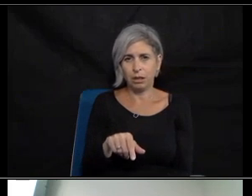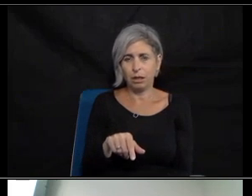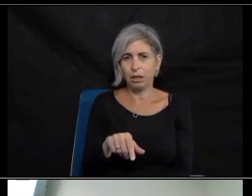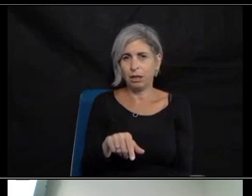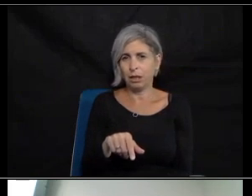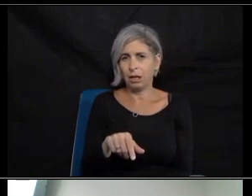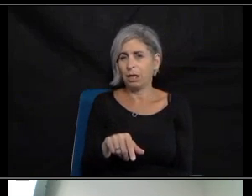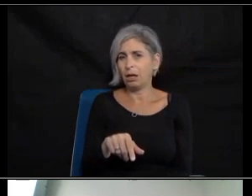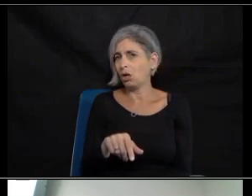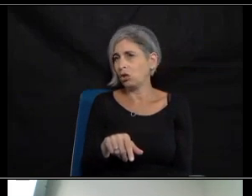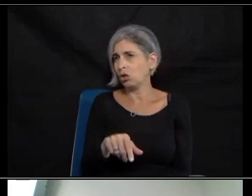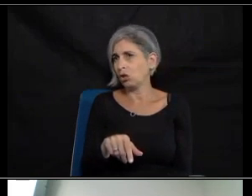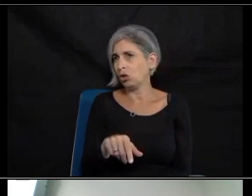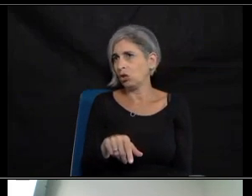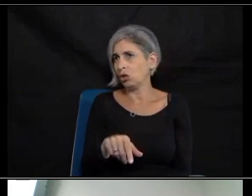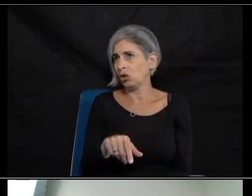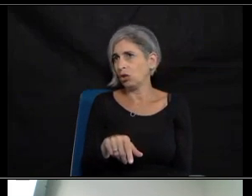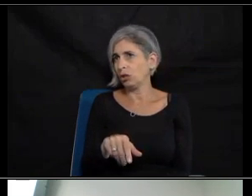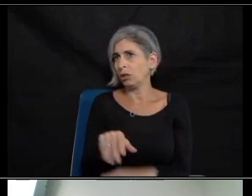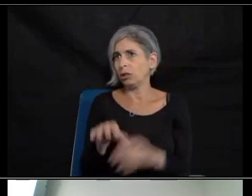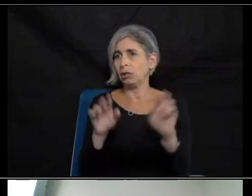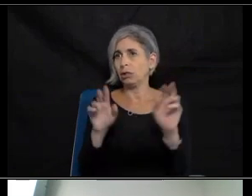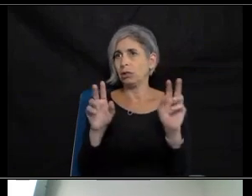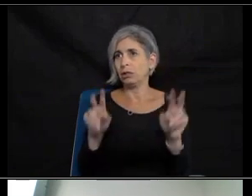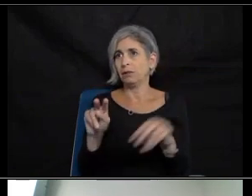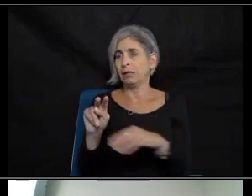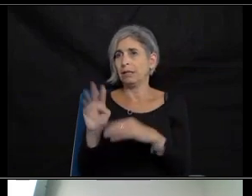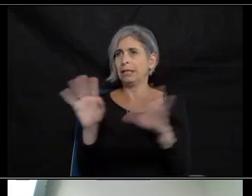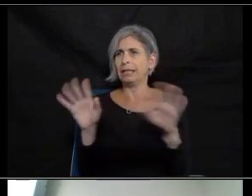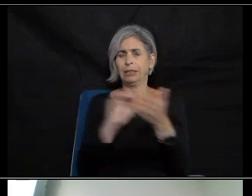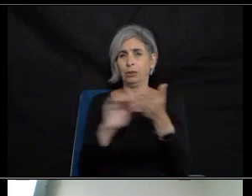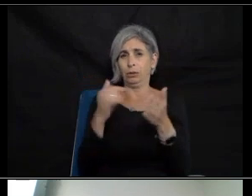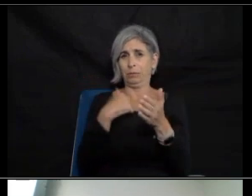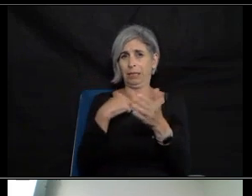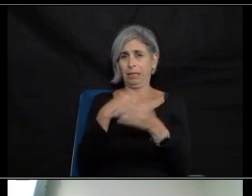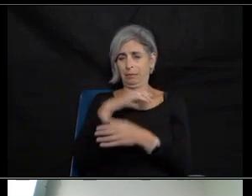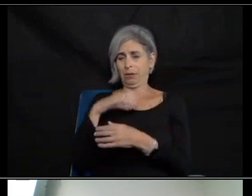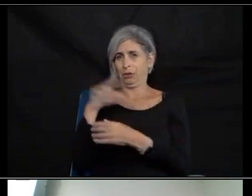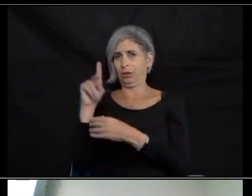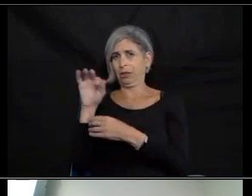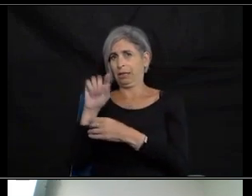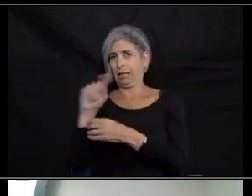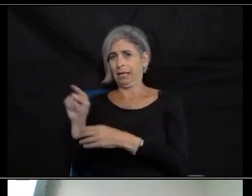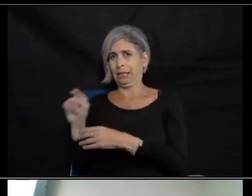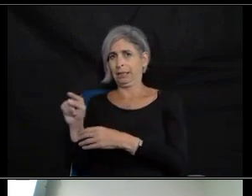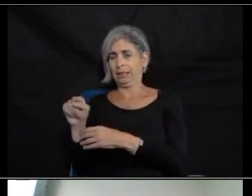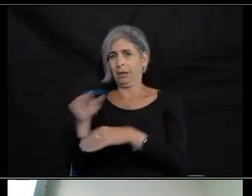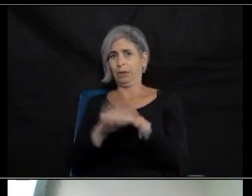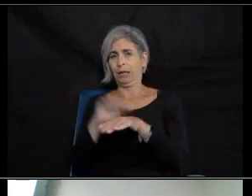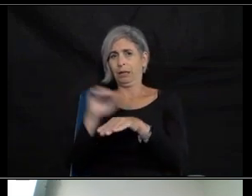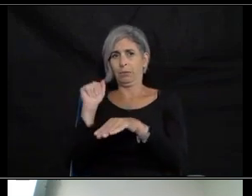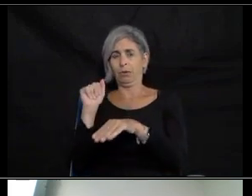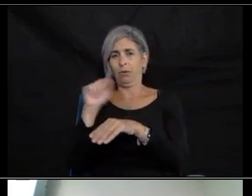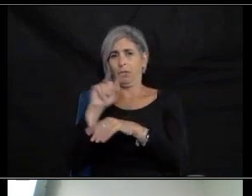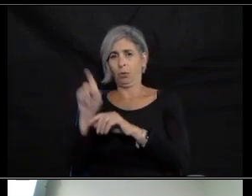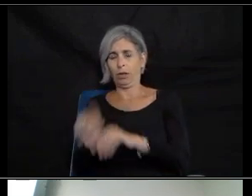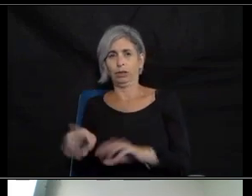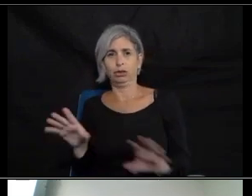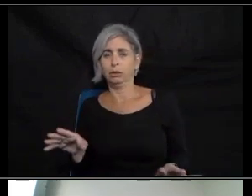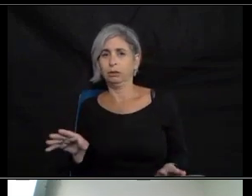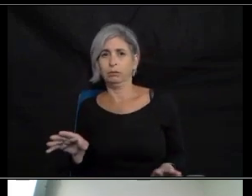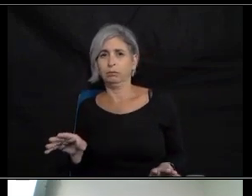But I do want to add a motion and a second on the table for 10 minutes. Excuse me, Commissioner Katz. I would like to call the question. Great. That is